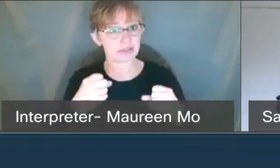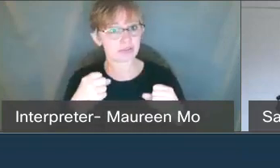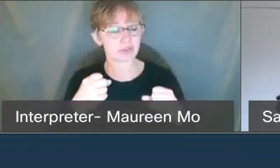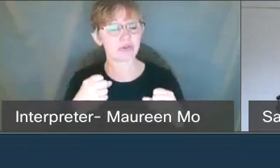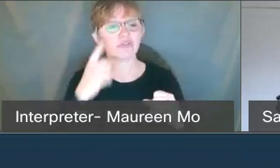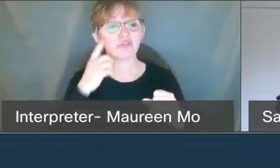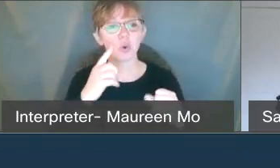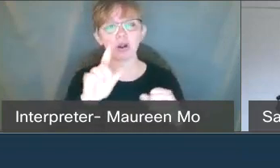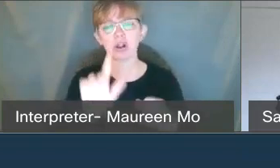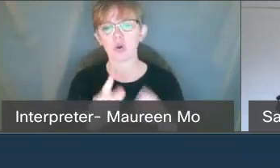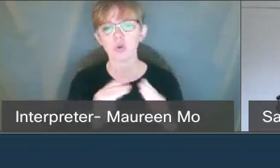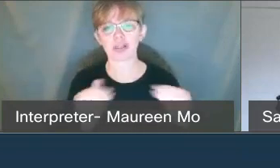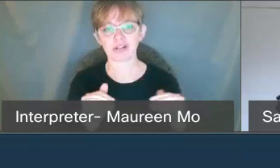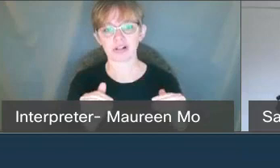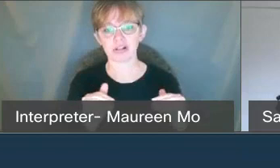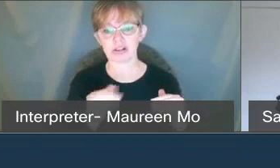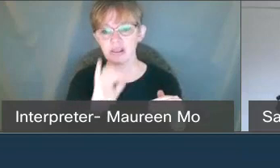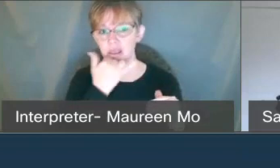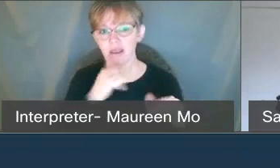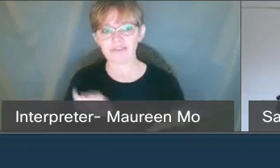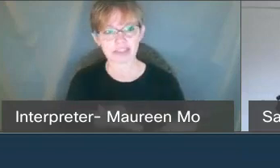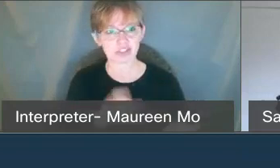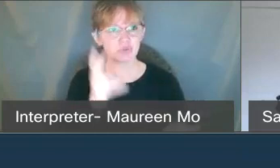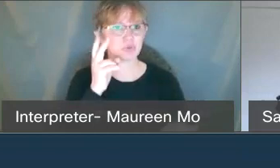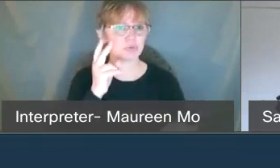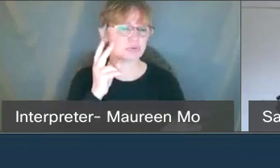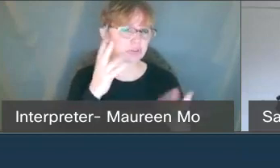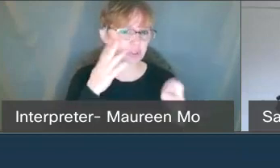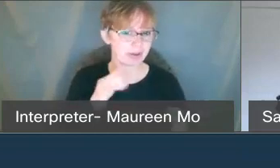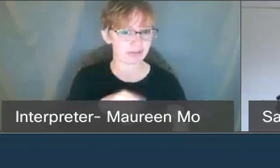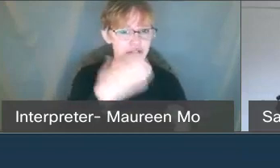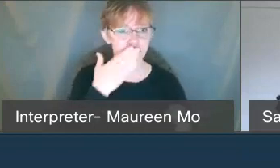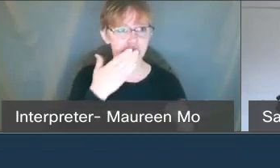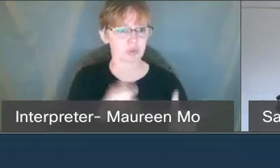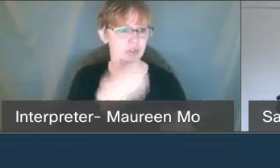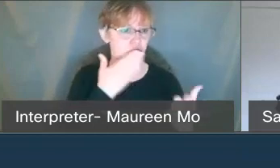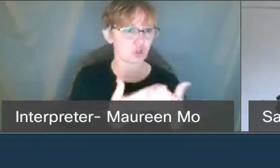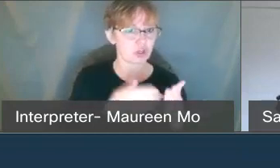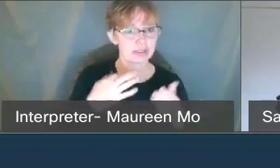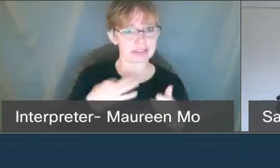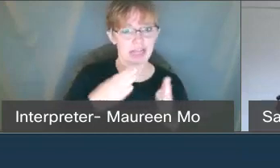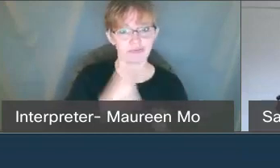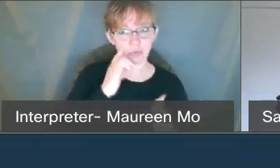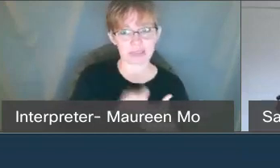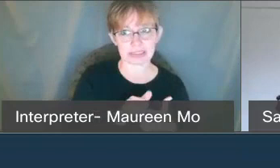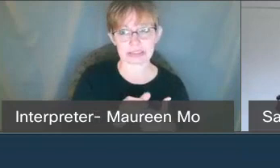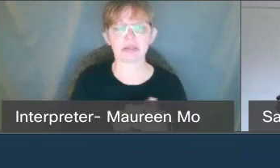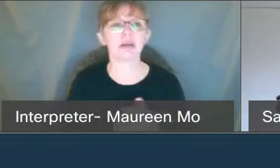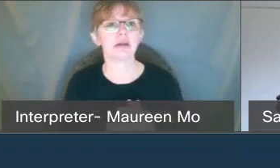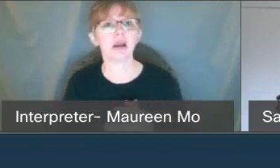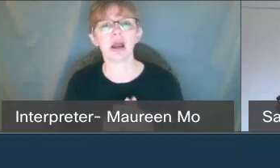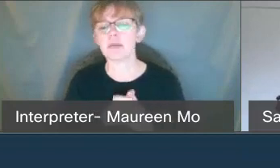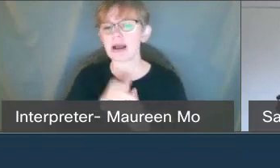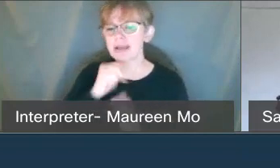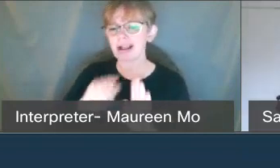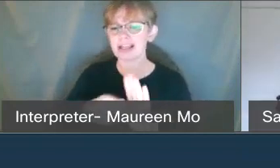offenses to determine if they may be a good candidate? Yeah, so I won't identify one specific instrument. I don't